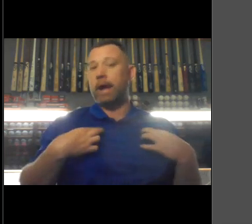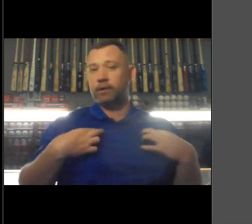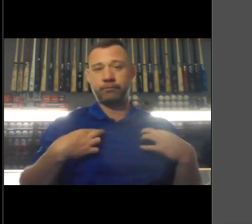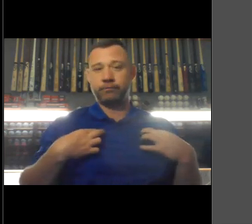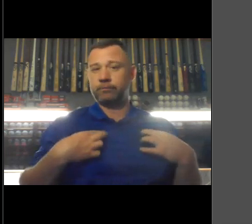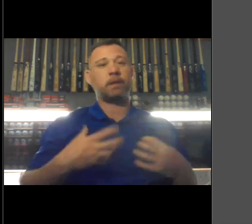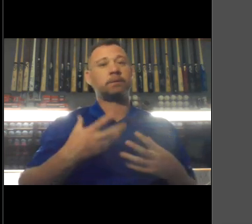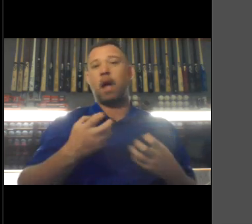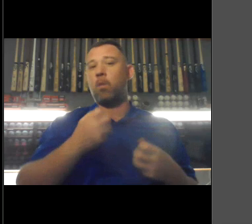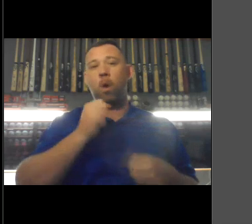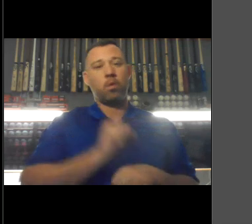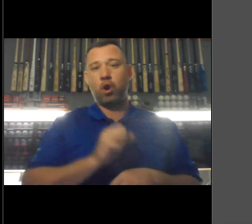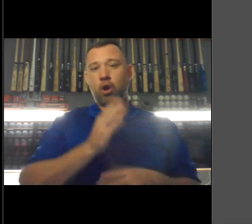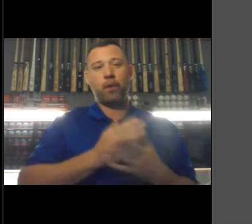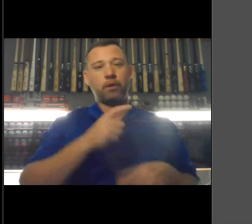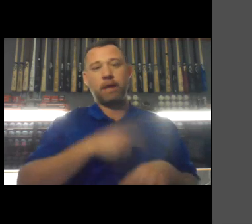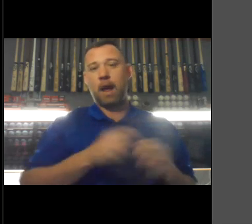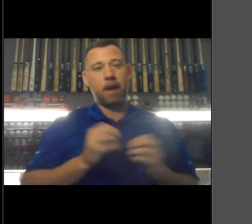she will be